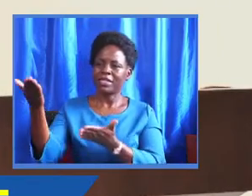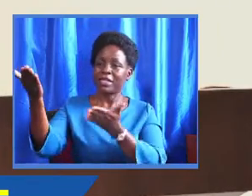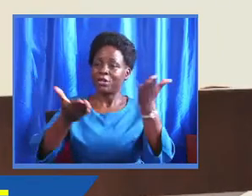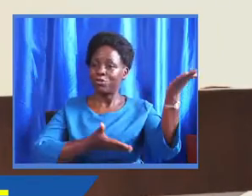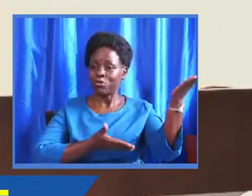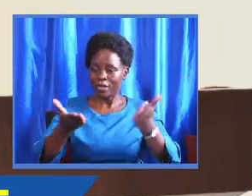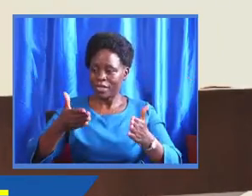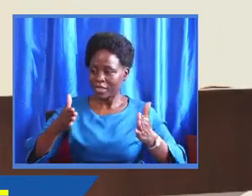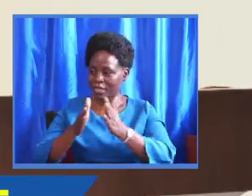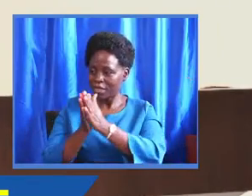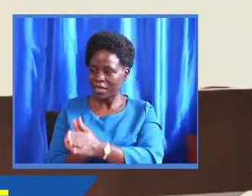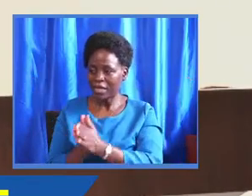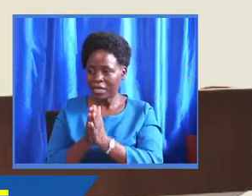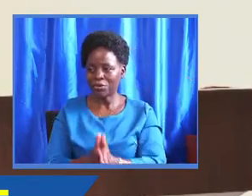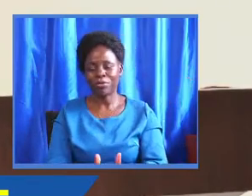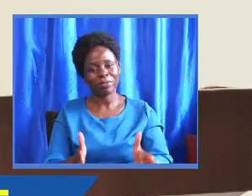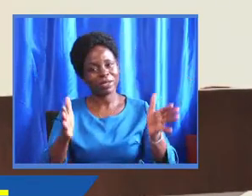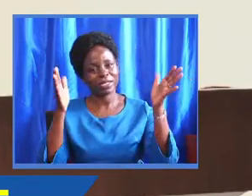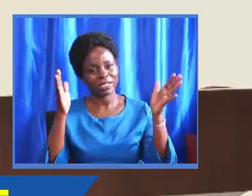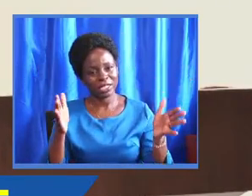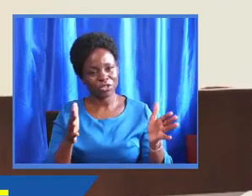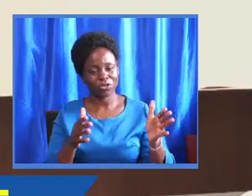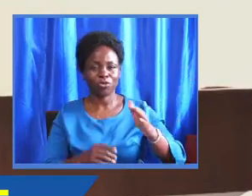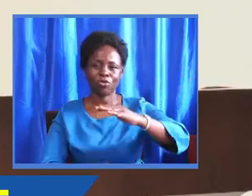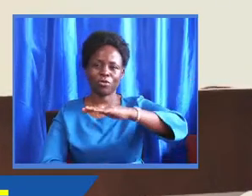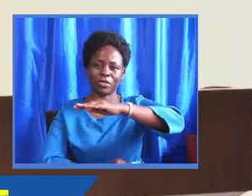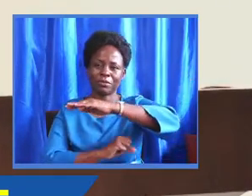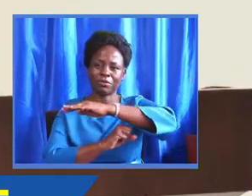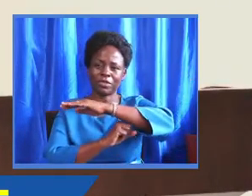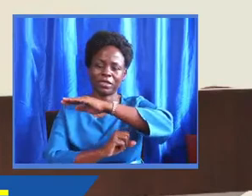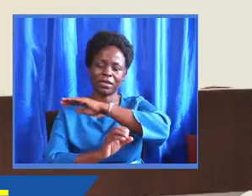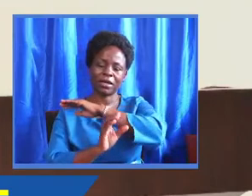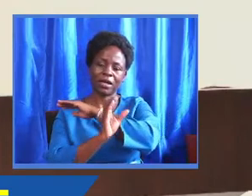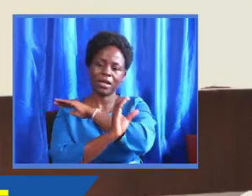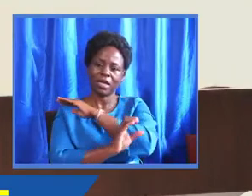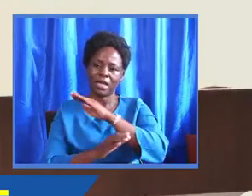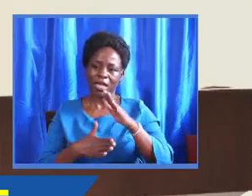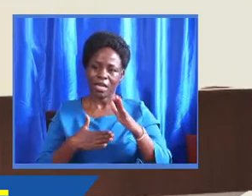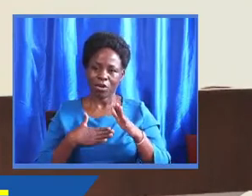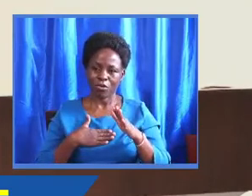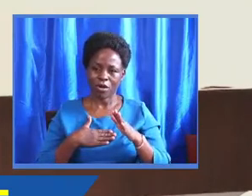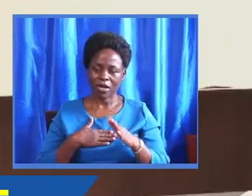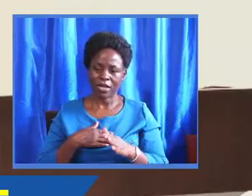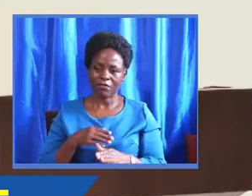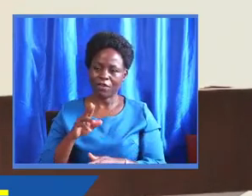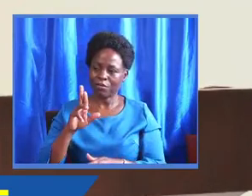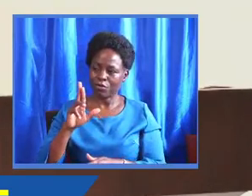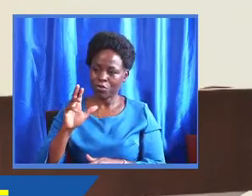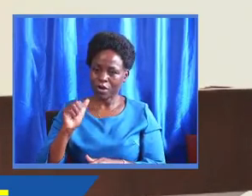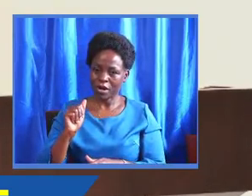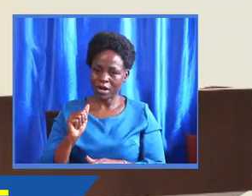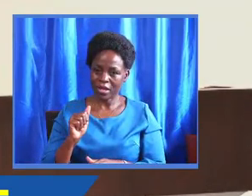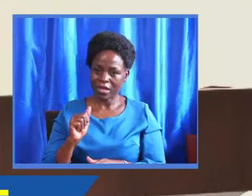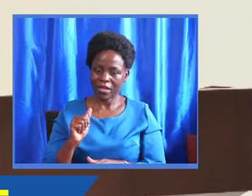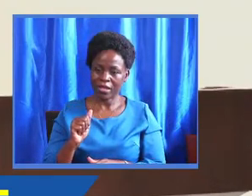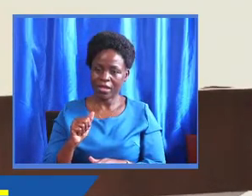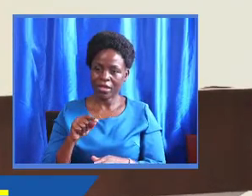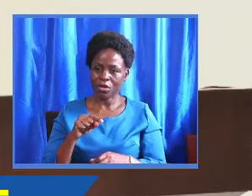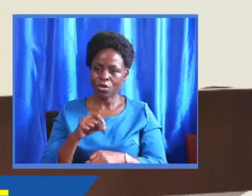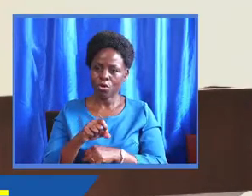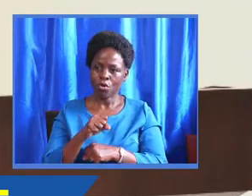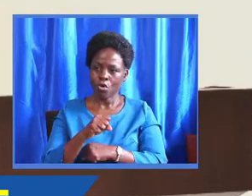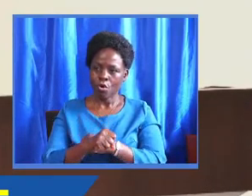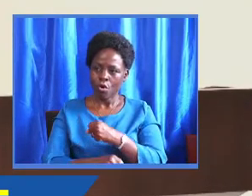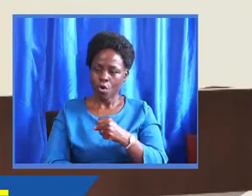Tuwaniriza edatu webaza nyo oku wanirira egwanga mbiye mbalirira ebyensimbi. Omwaka guno,